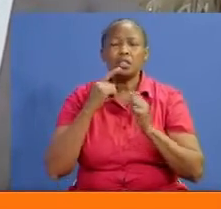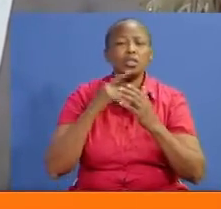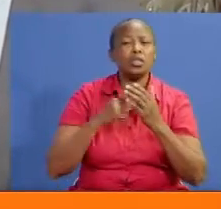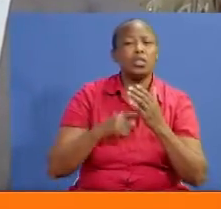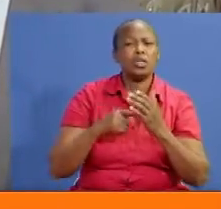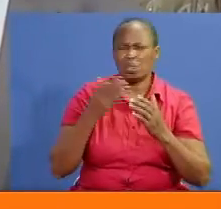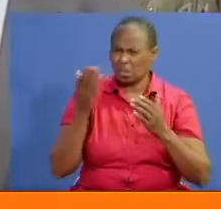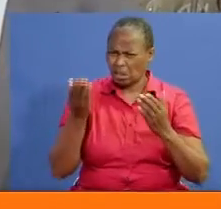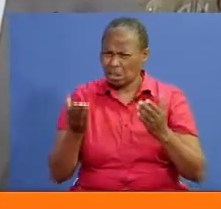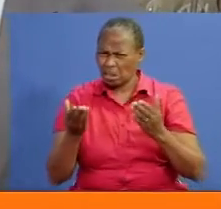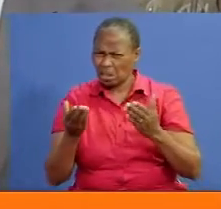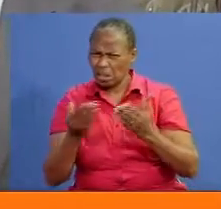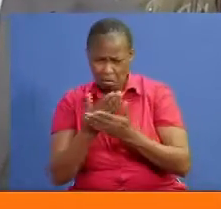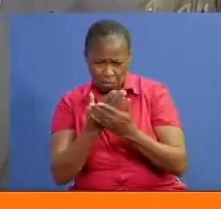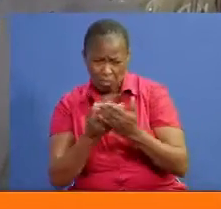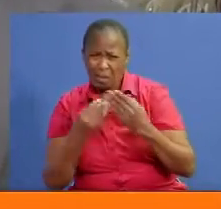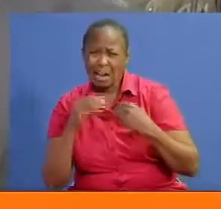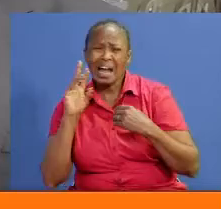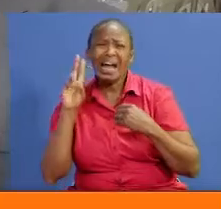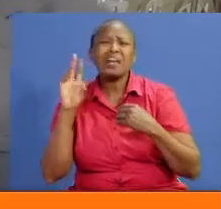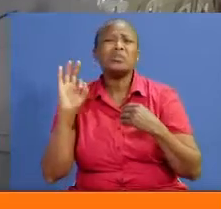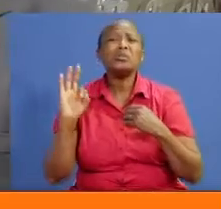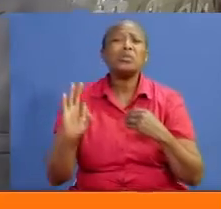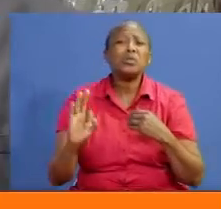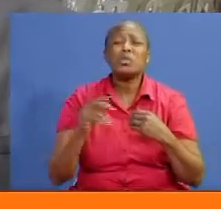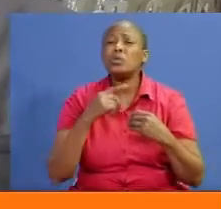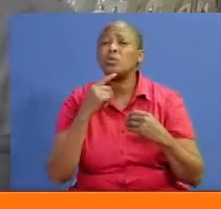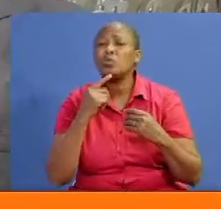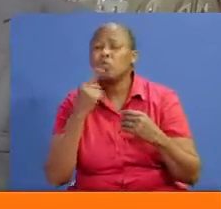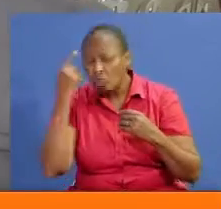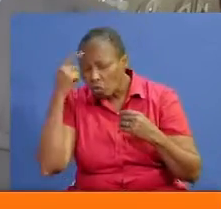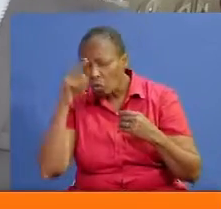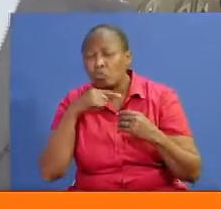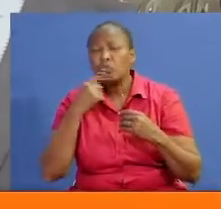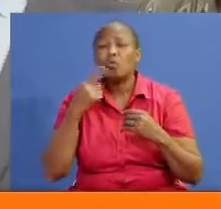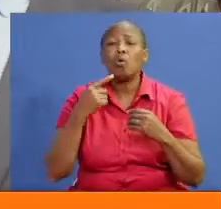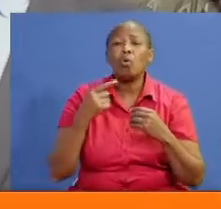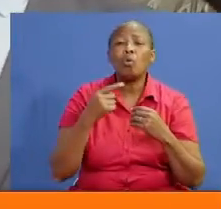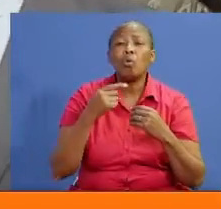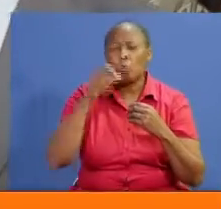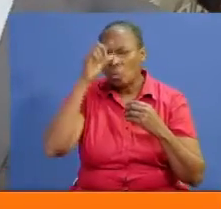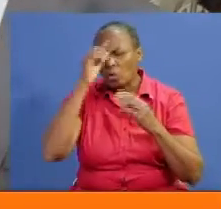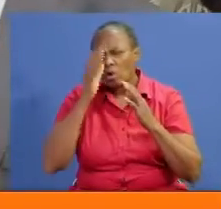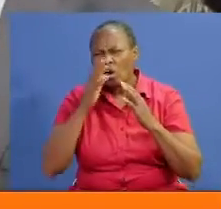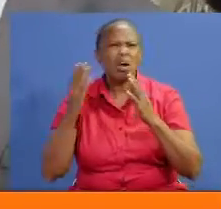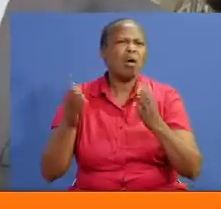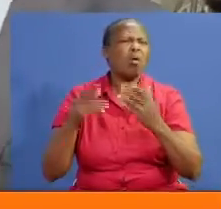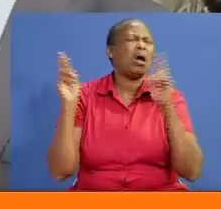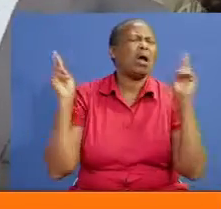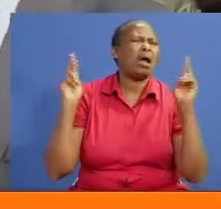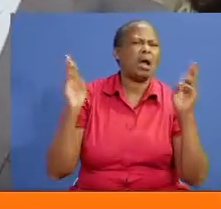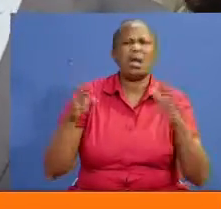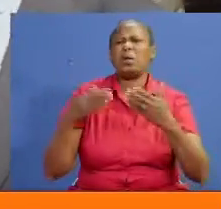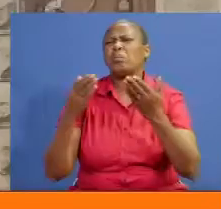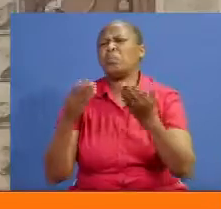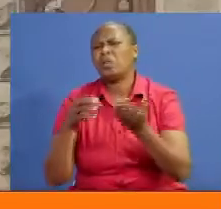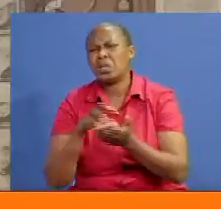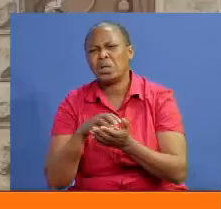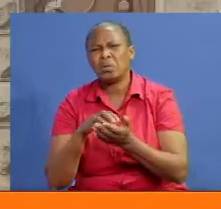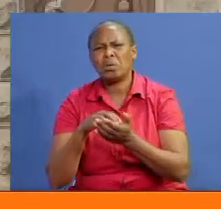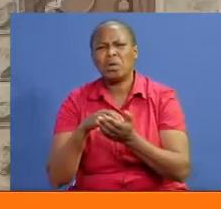akona faili 23 za mangavana ambaye ziko tayari na wanaweza fikishwa kotini